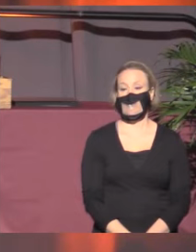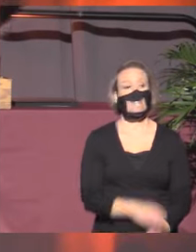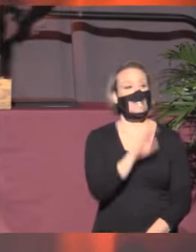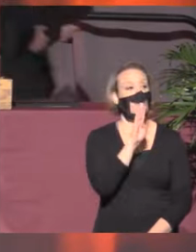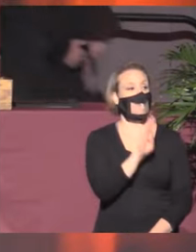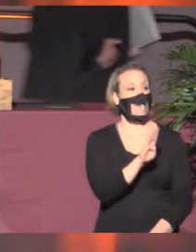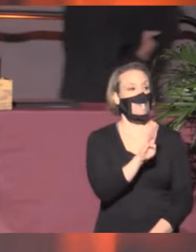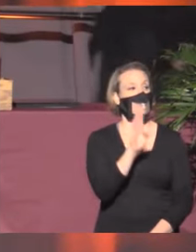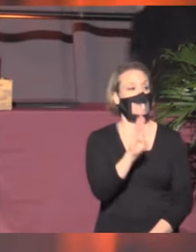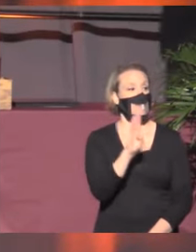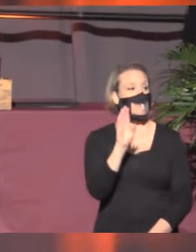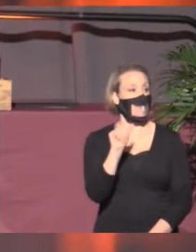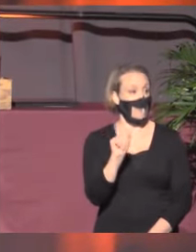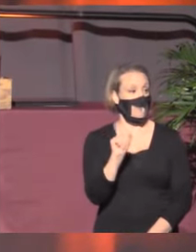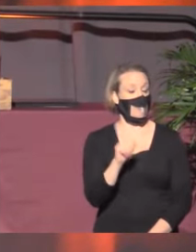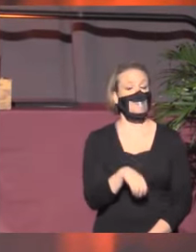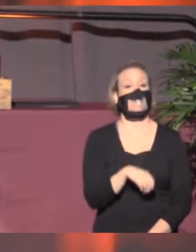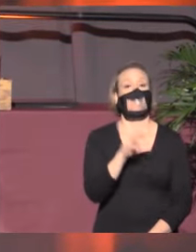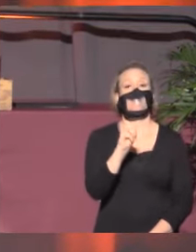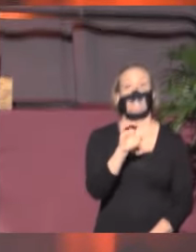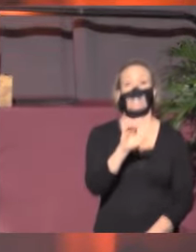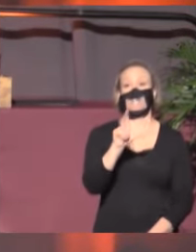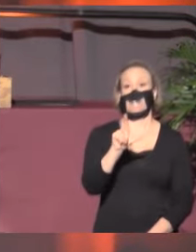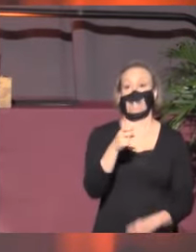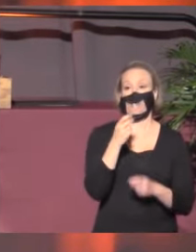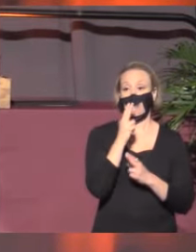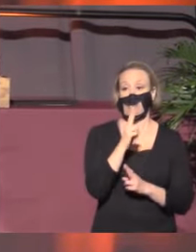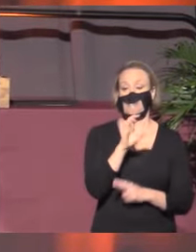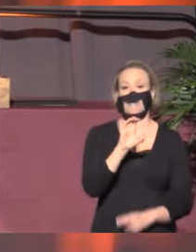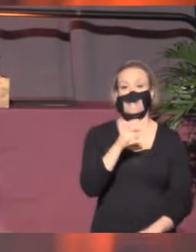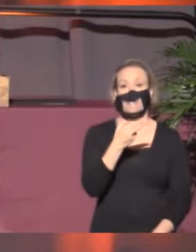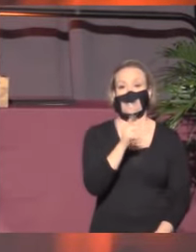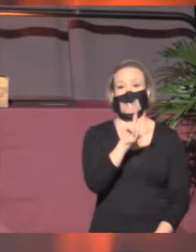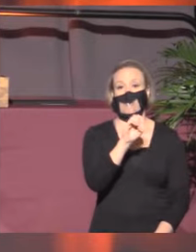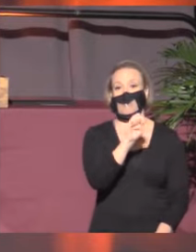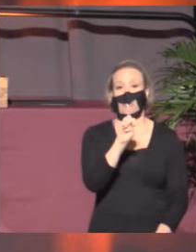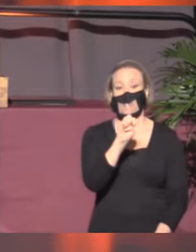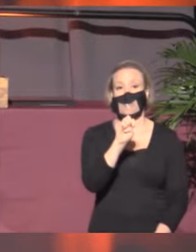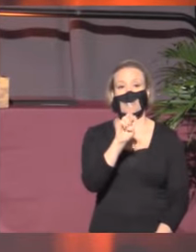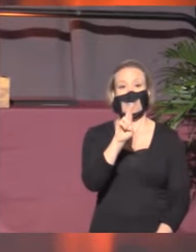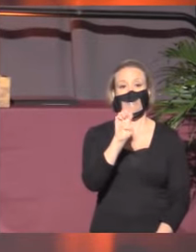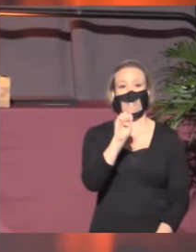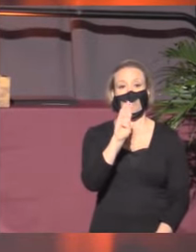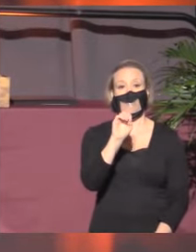Bachelor of Business Administration, magna cum laude, Chloe Rebecca Halverson.